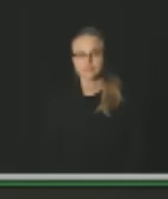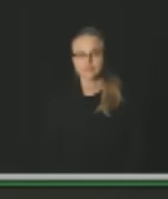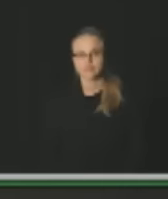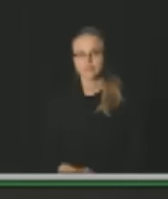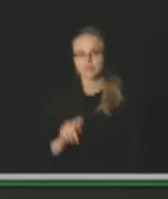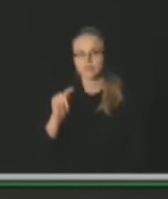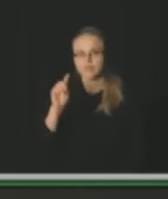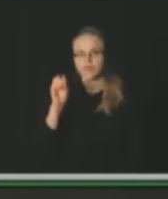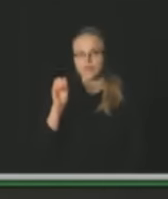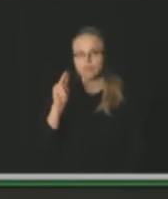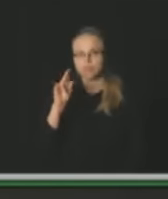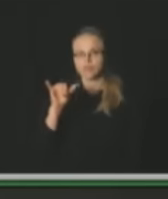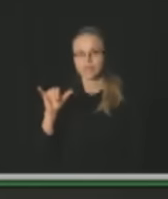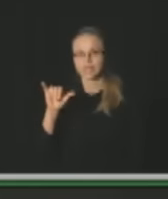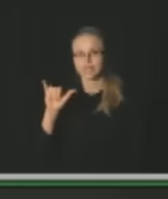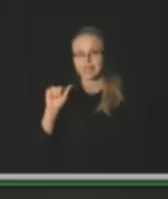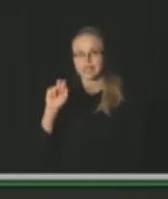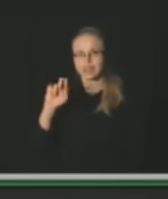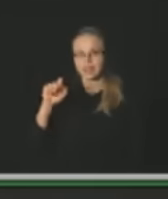Tony Yang.